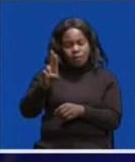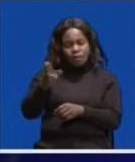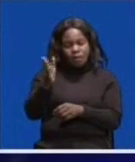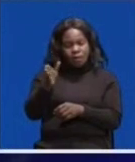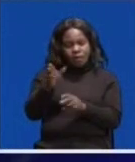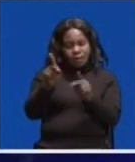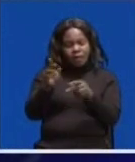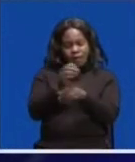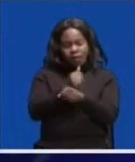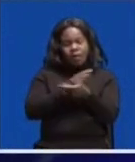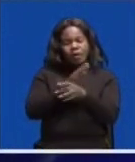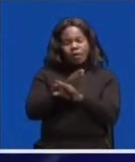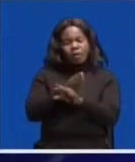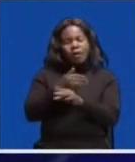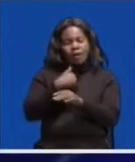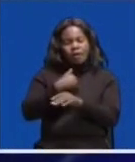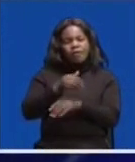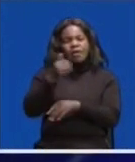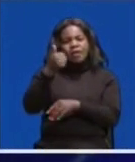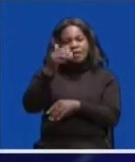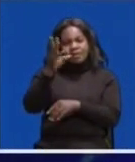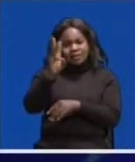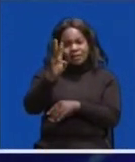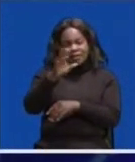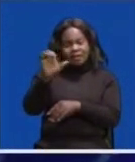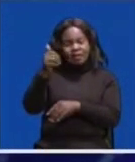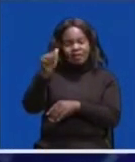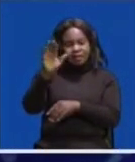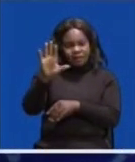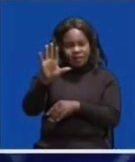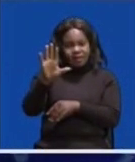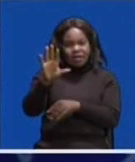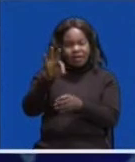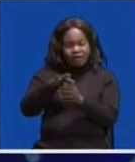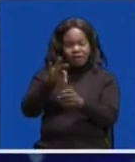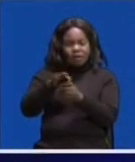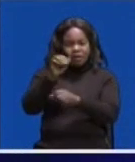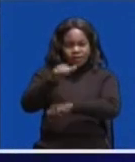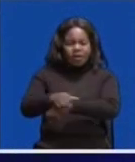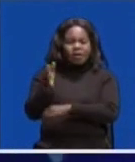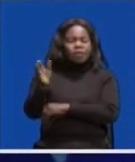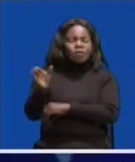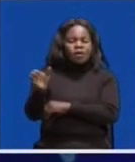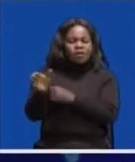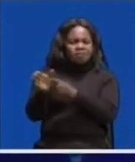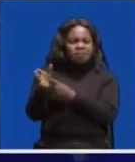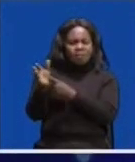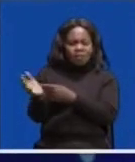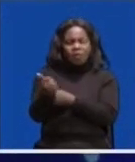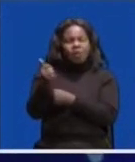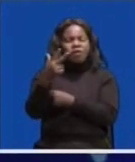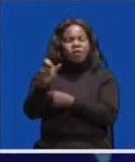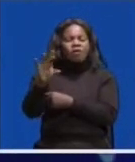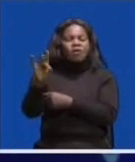getting 615 votes and beating UPND candidate Mishek Mundandwe, who got